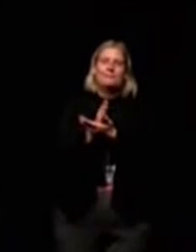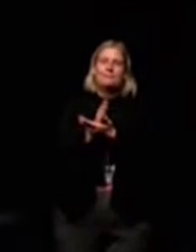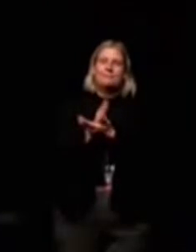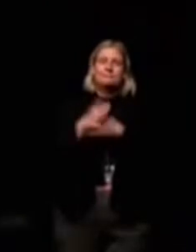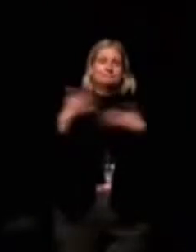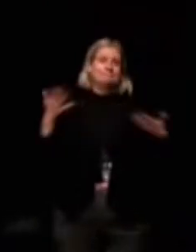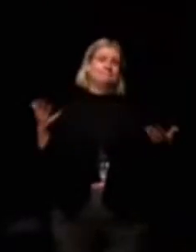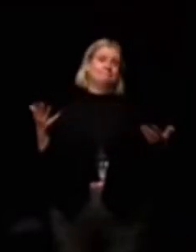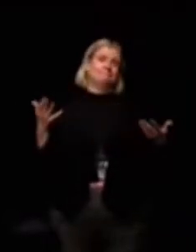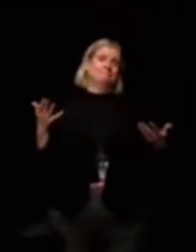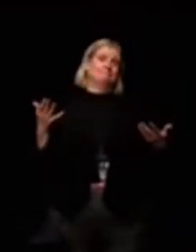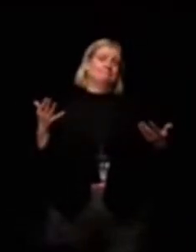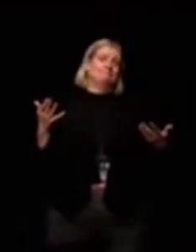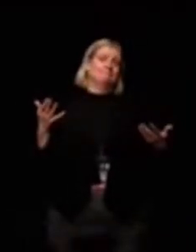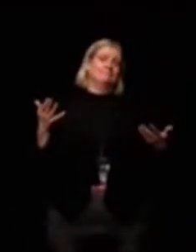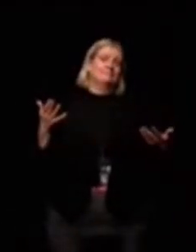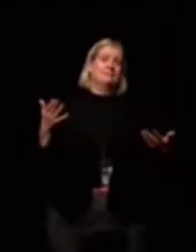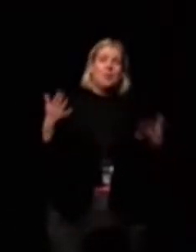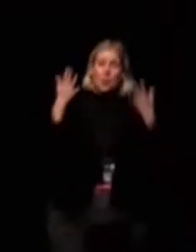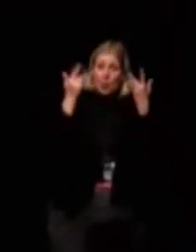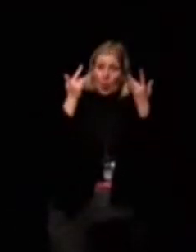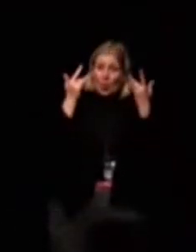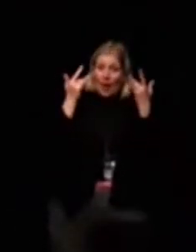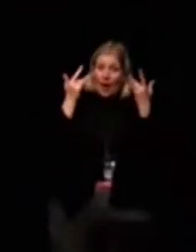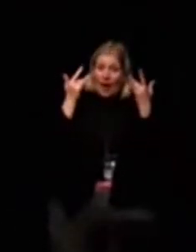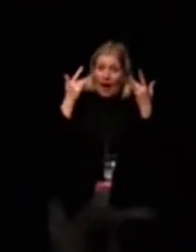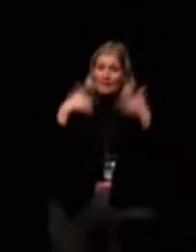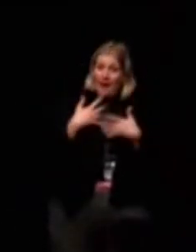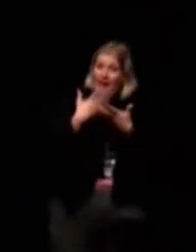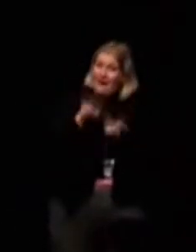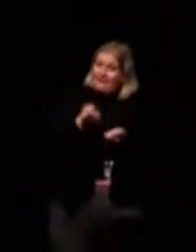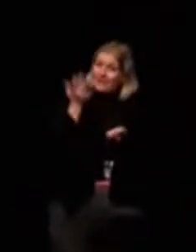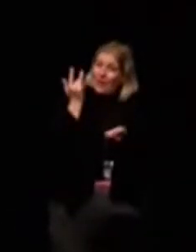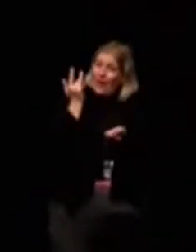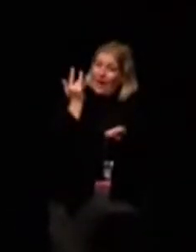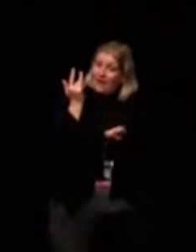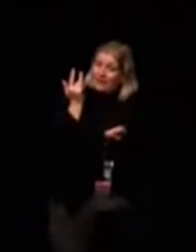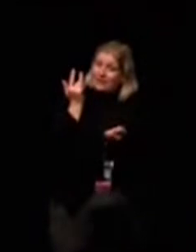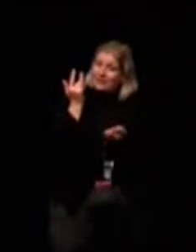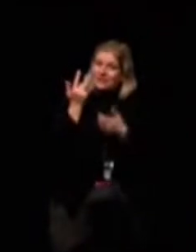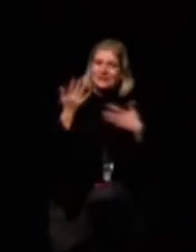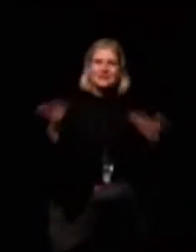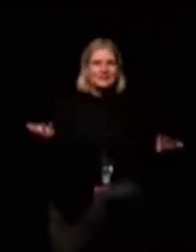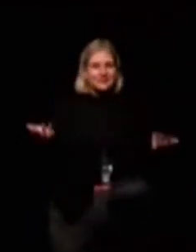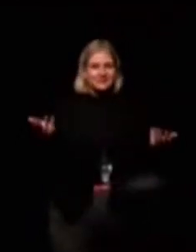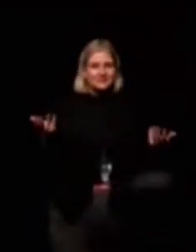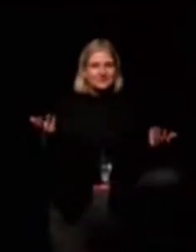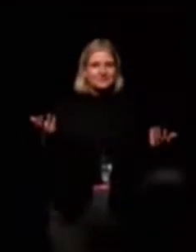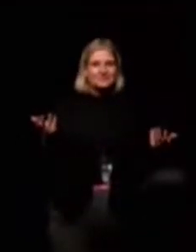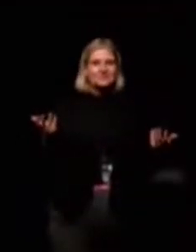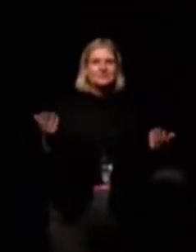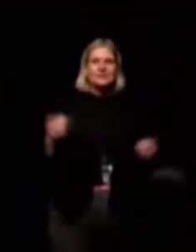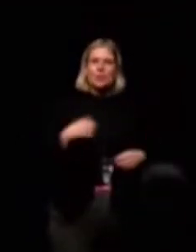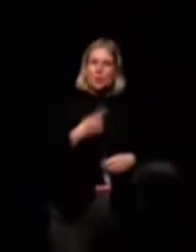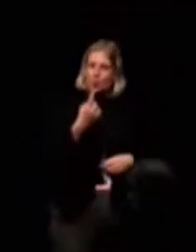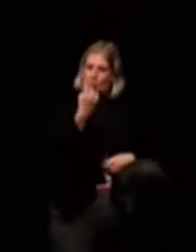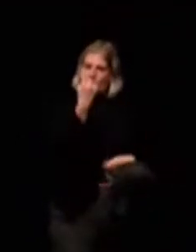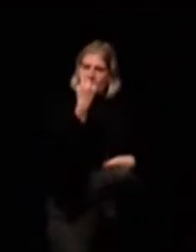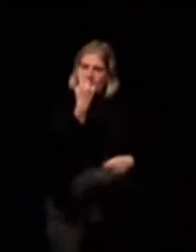So, why am I so confident? It is instilled in one basic